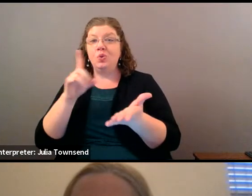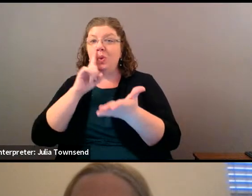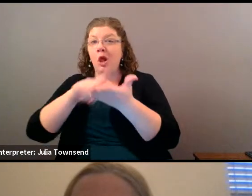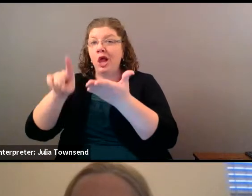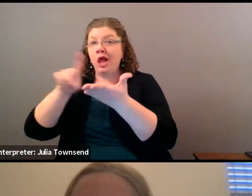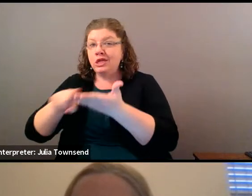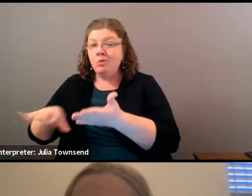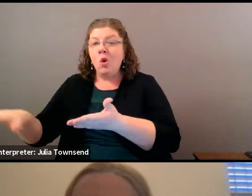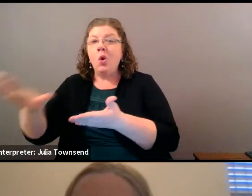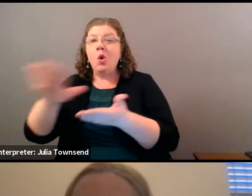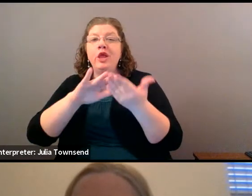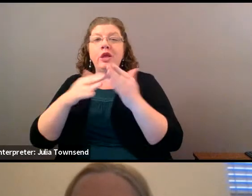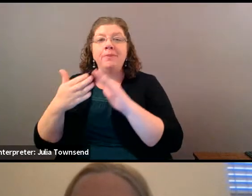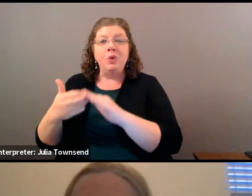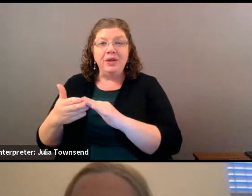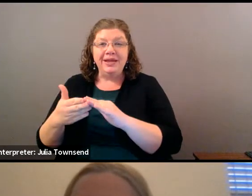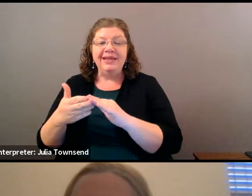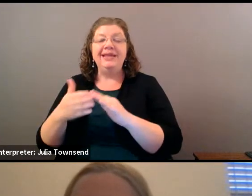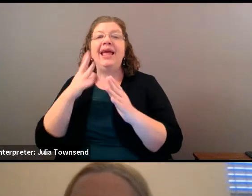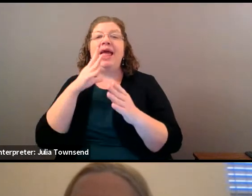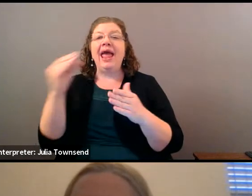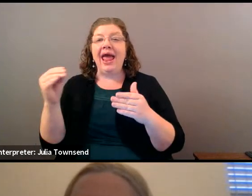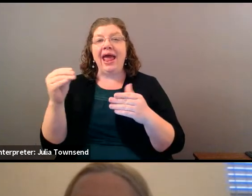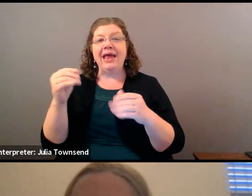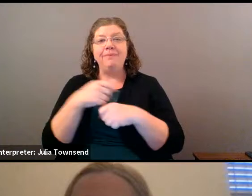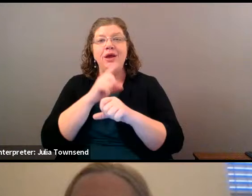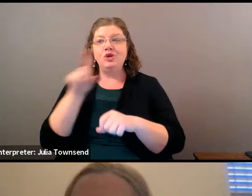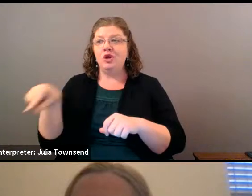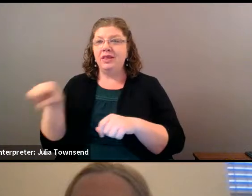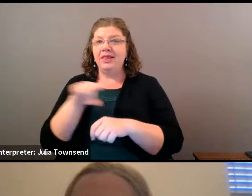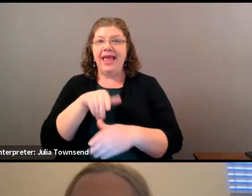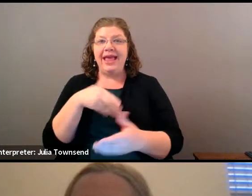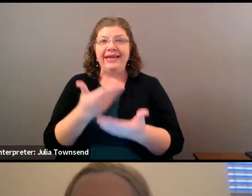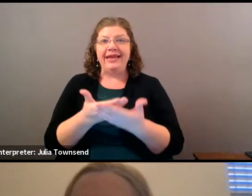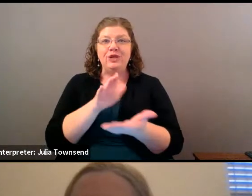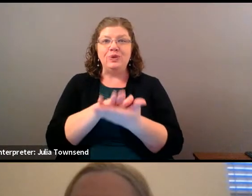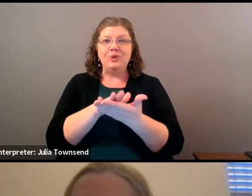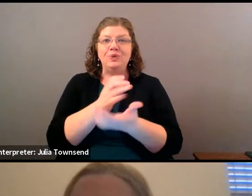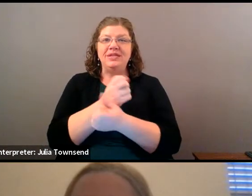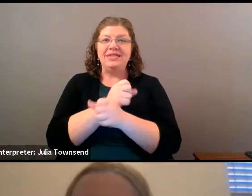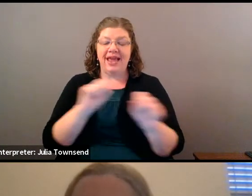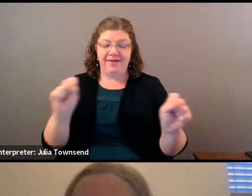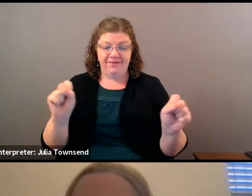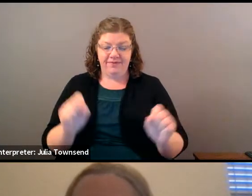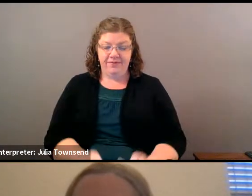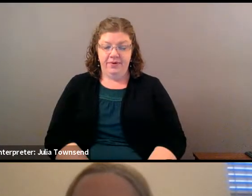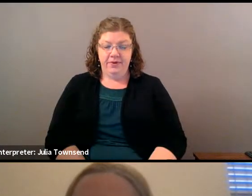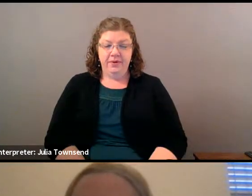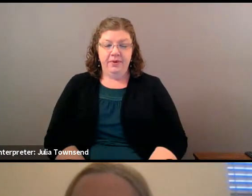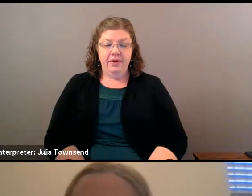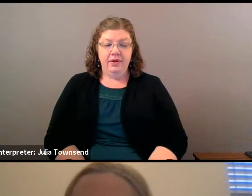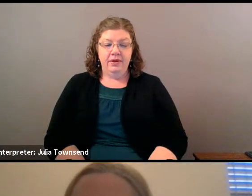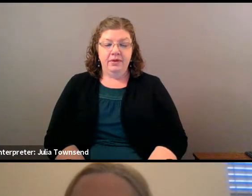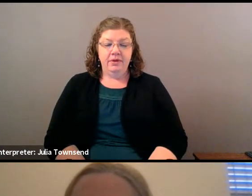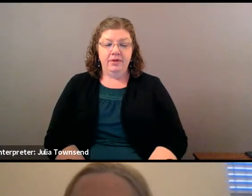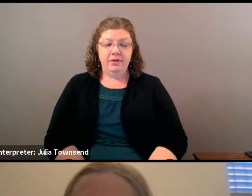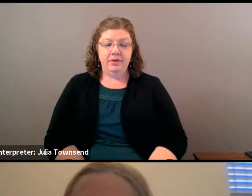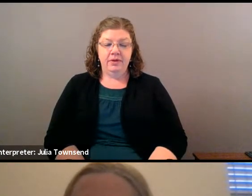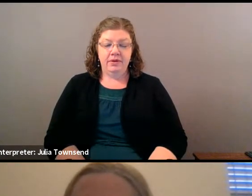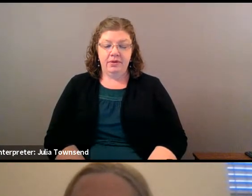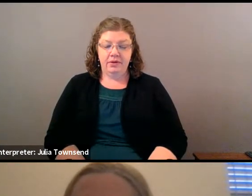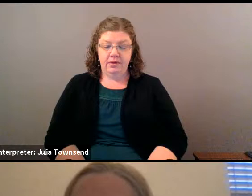their community and also to make sure that they get to school safe and sound. So in elementary, we will have bus